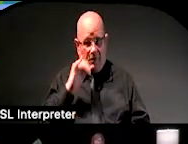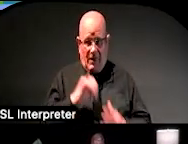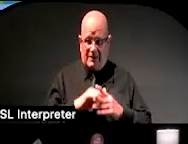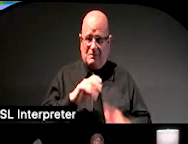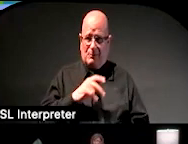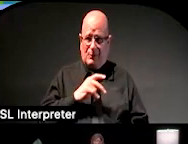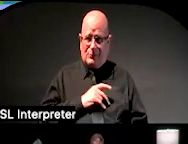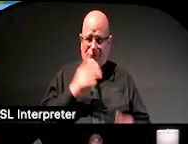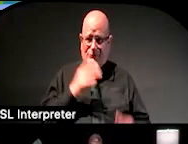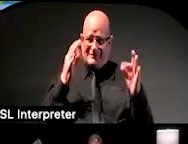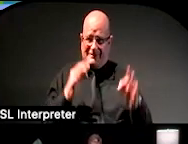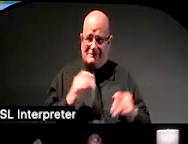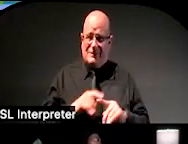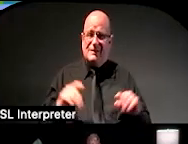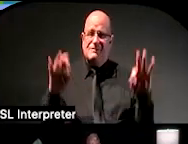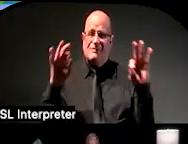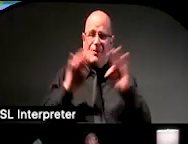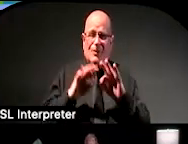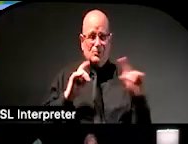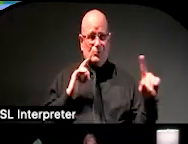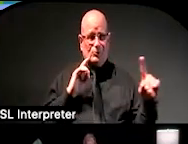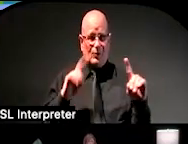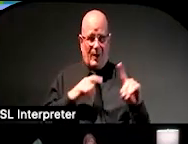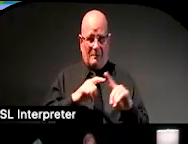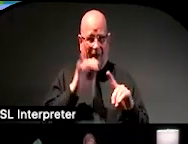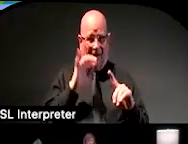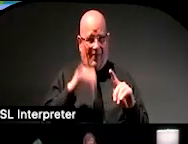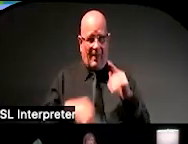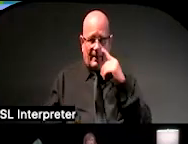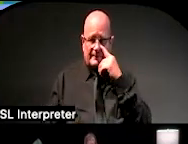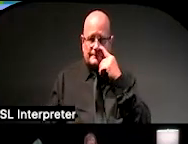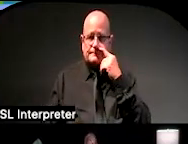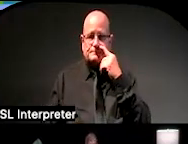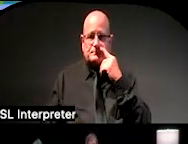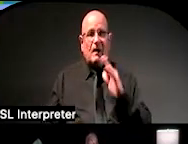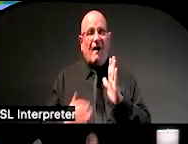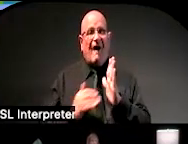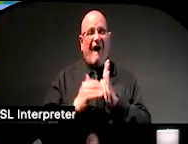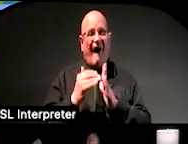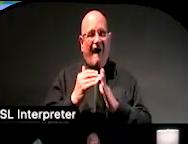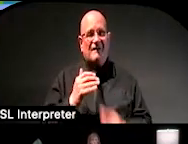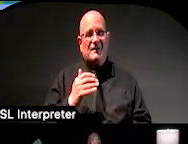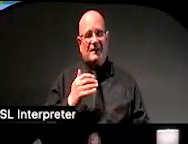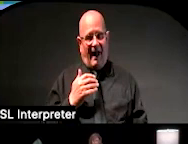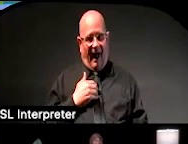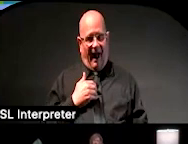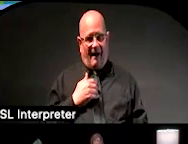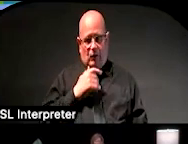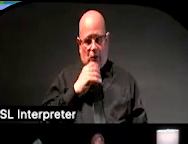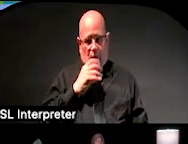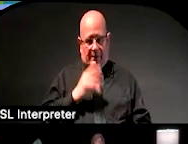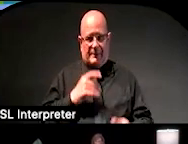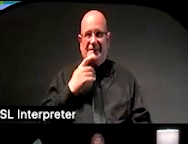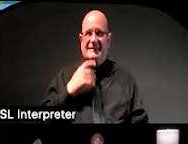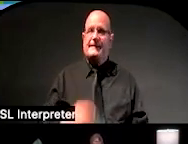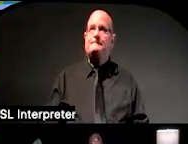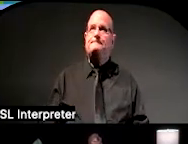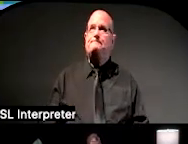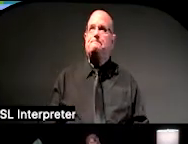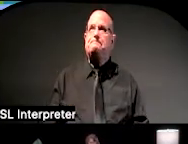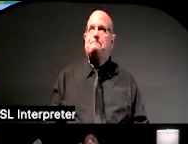important to have the conversation. And many times we have folks who say to us,